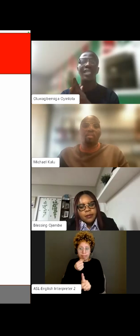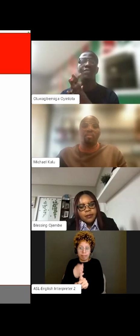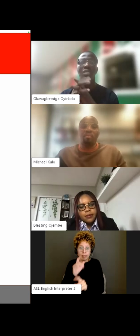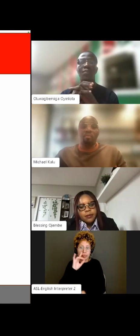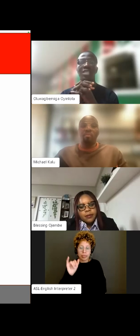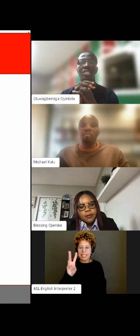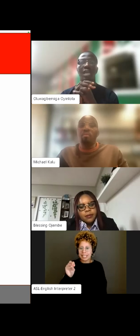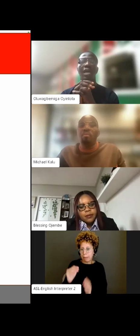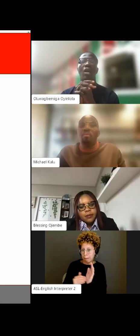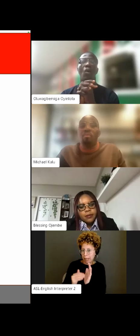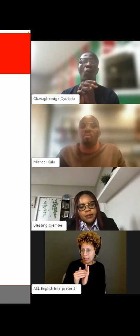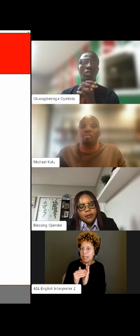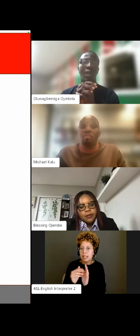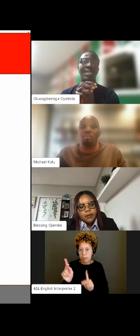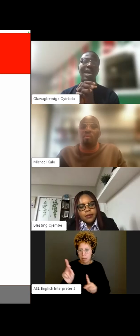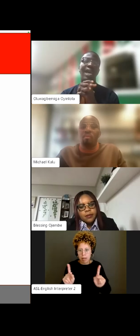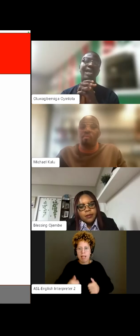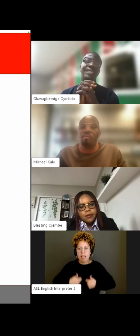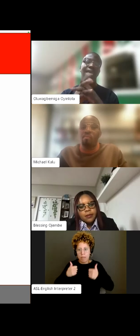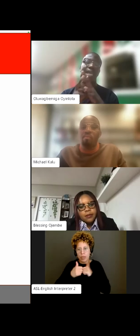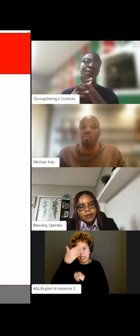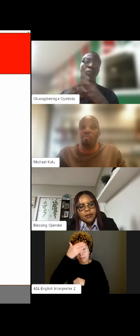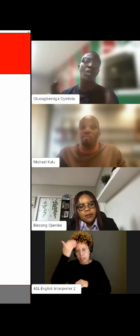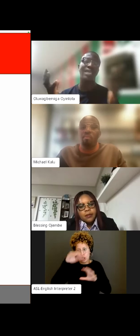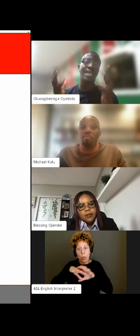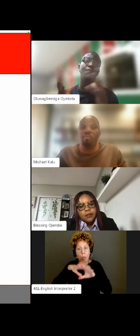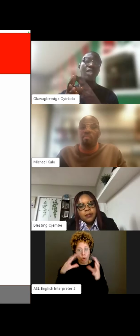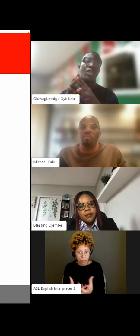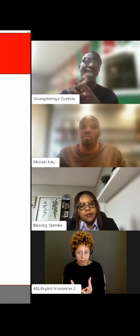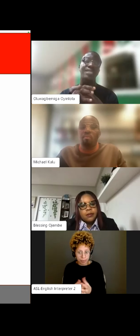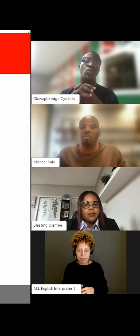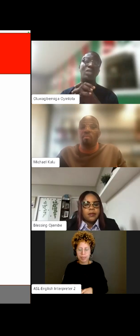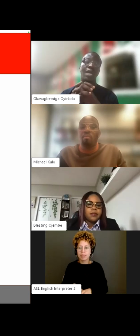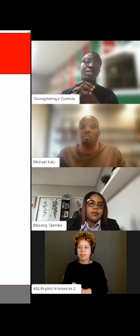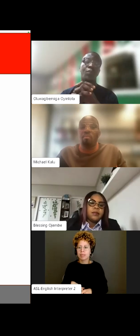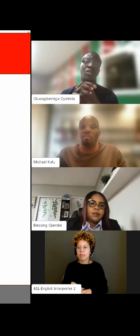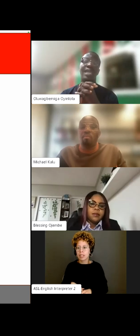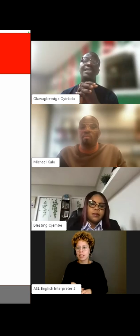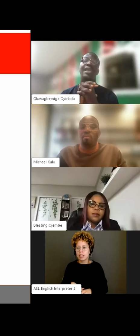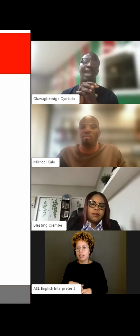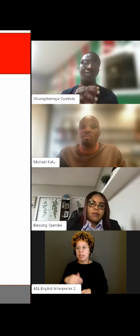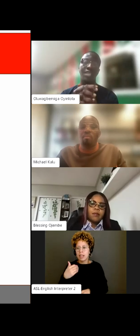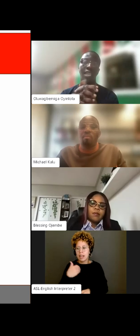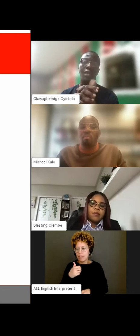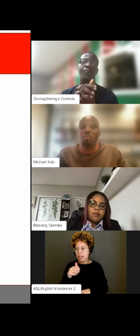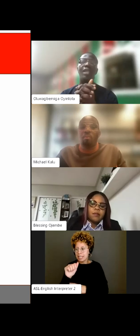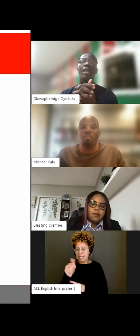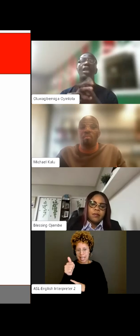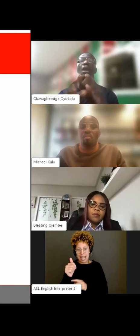individuals living with dementia worldwide. And there are more than 10 million cases which have been reported every